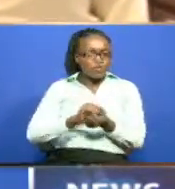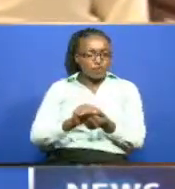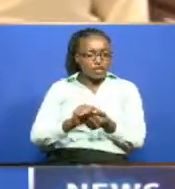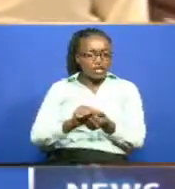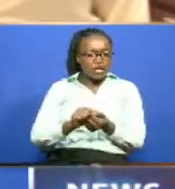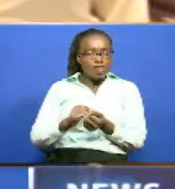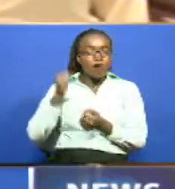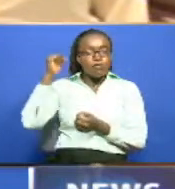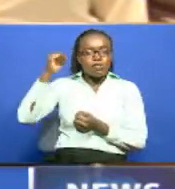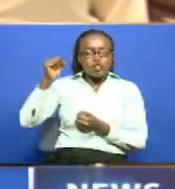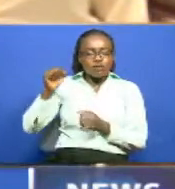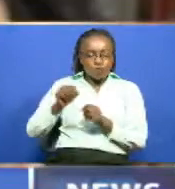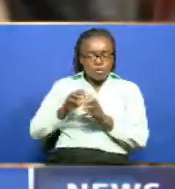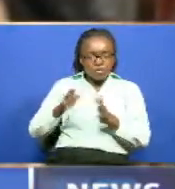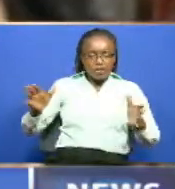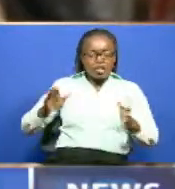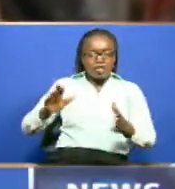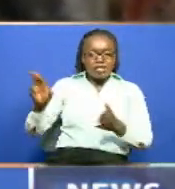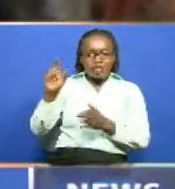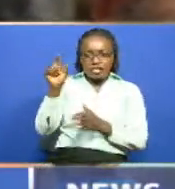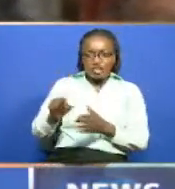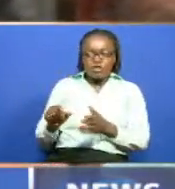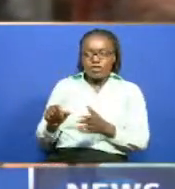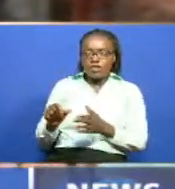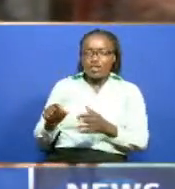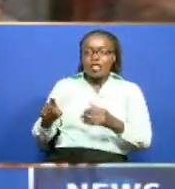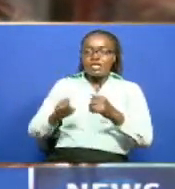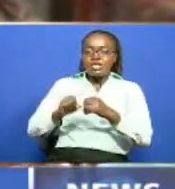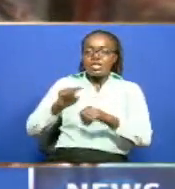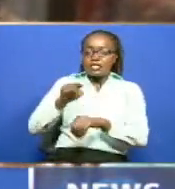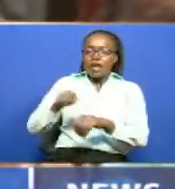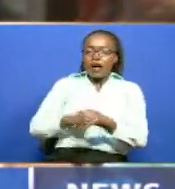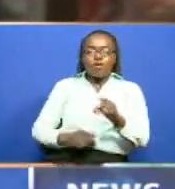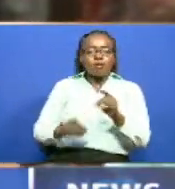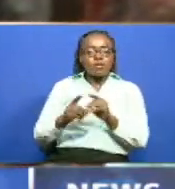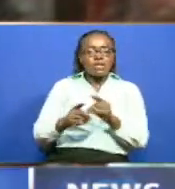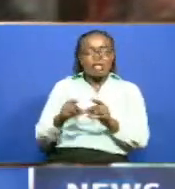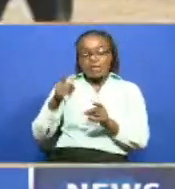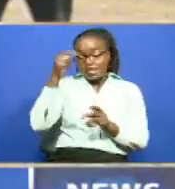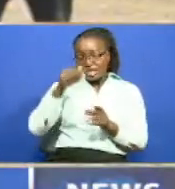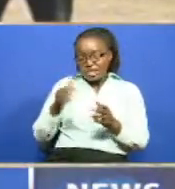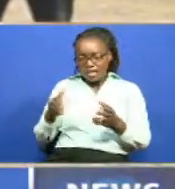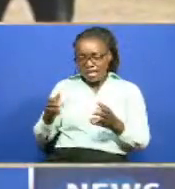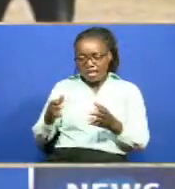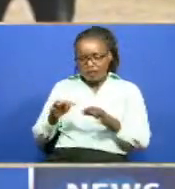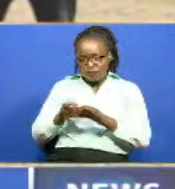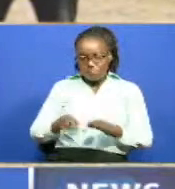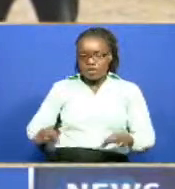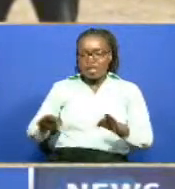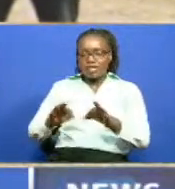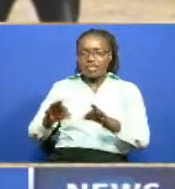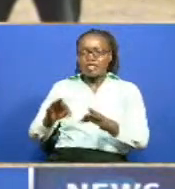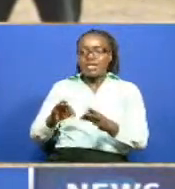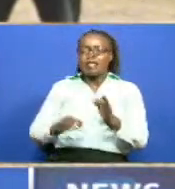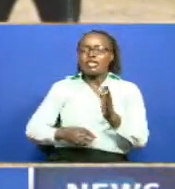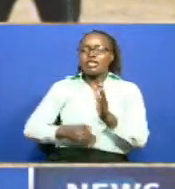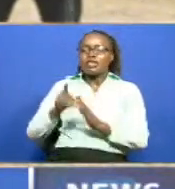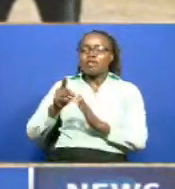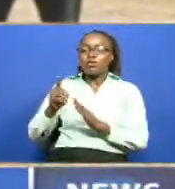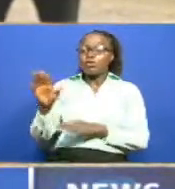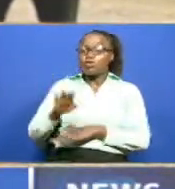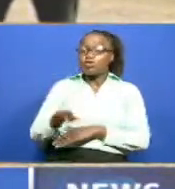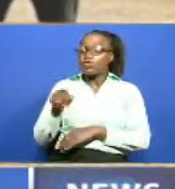vast region held a 6-hour meeting at Thika Gardens to discuss what a section of them termed as development of the